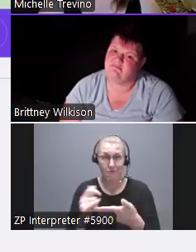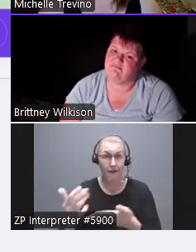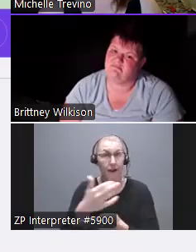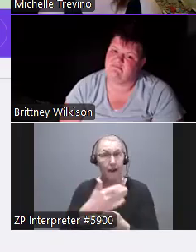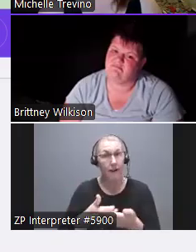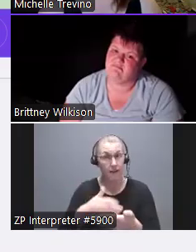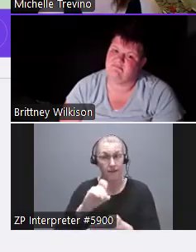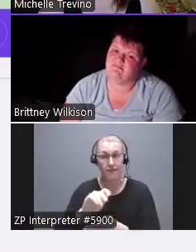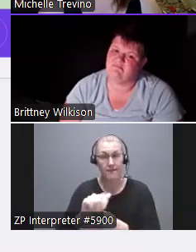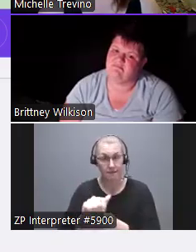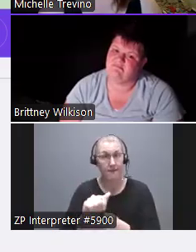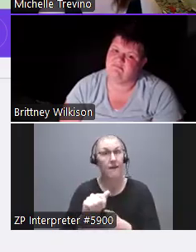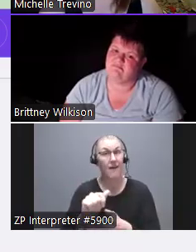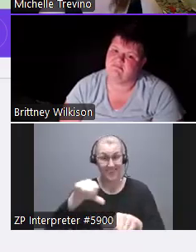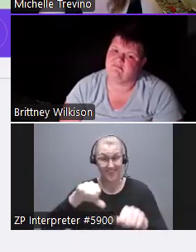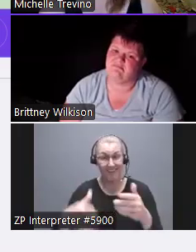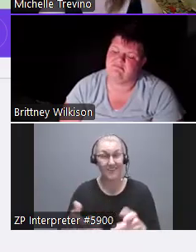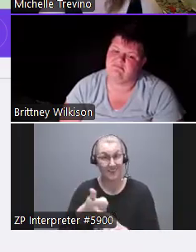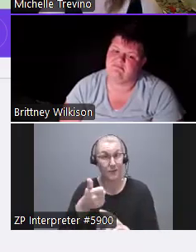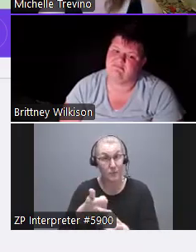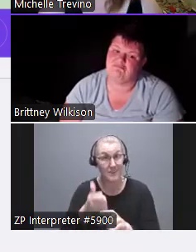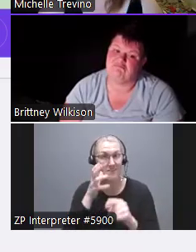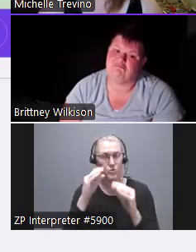teach you about the product.